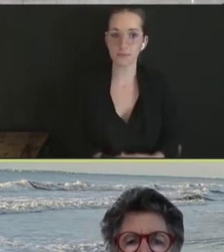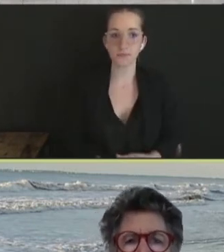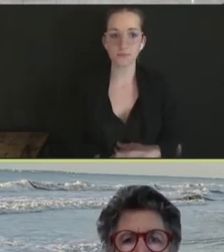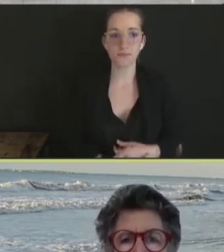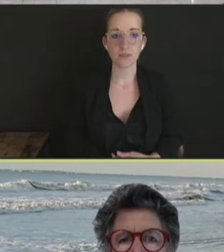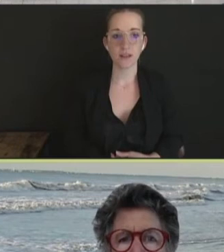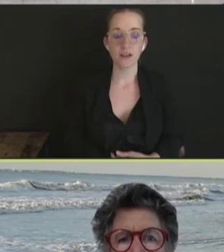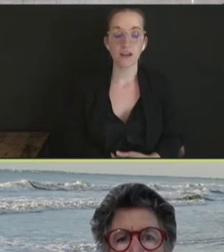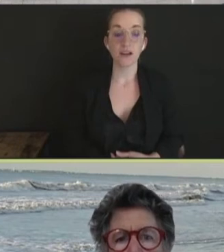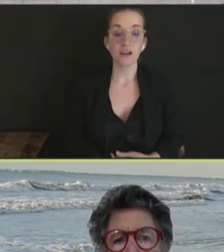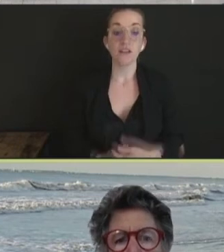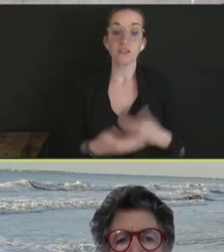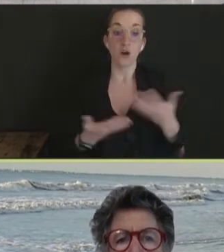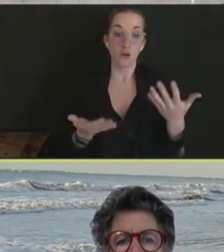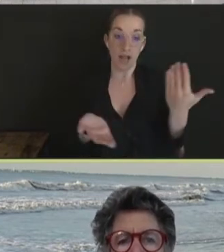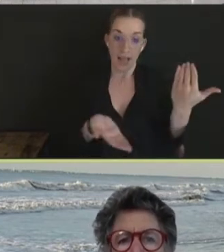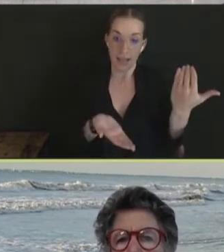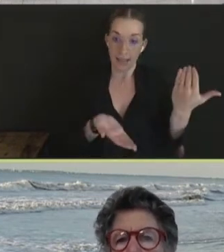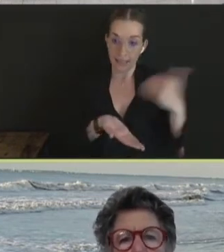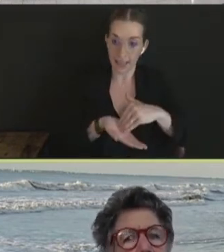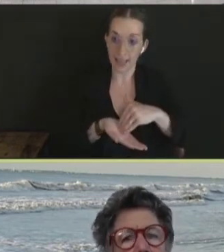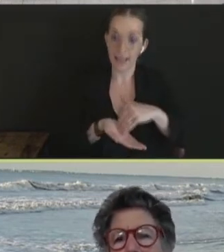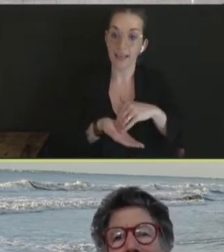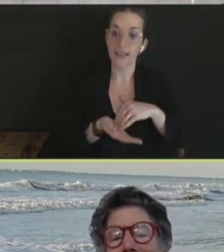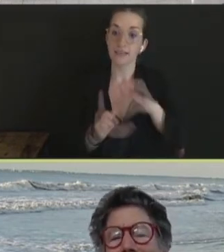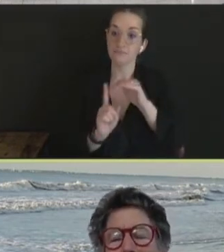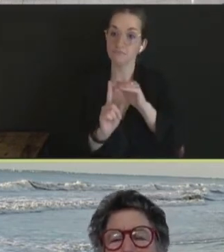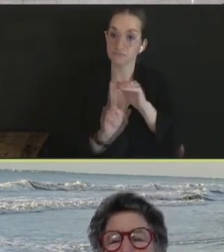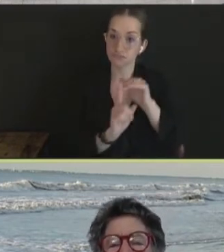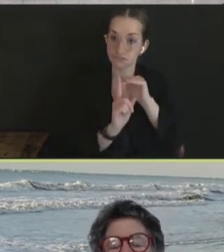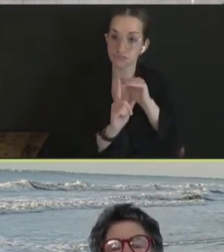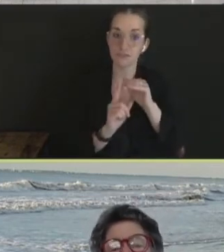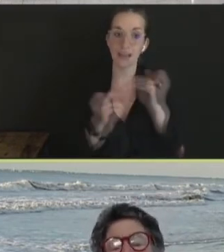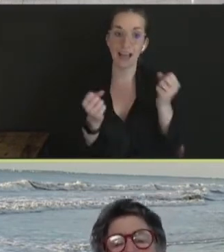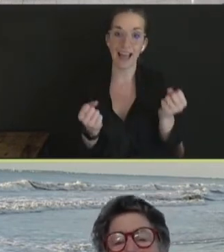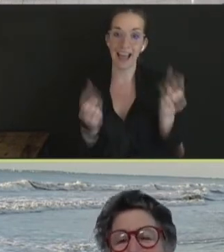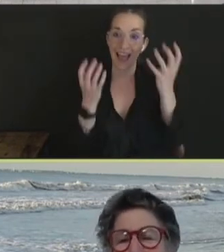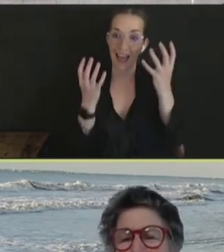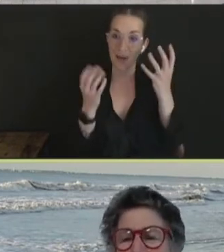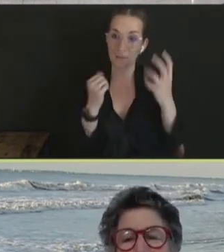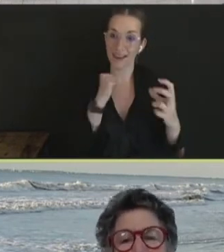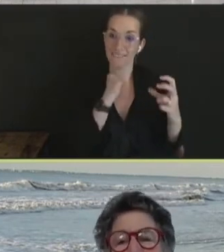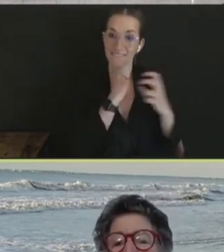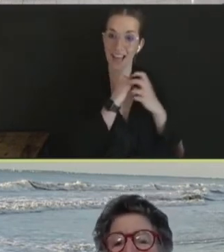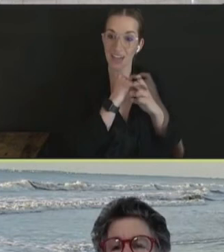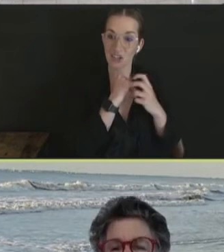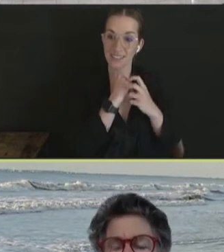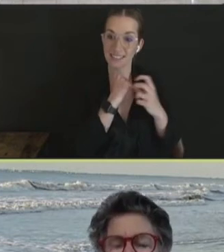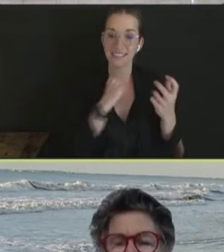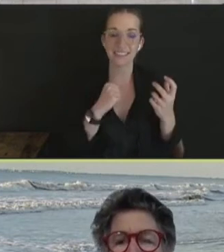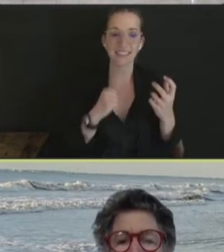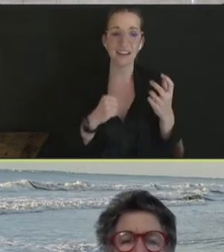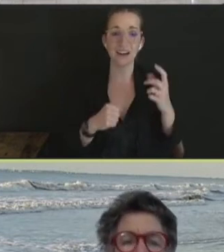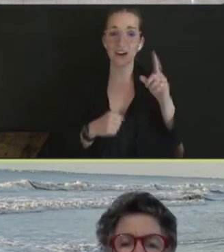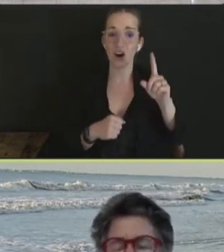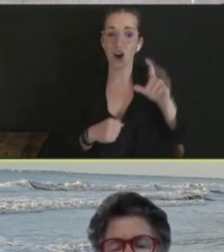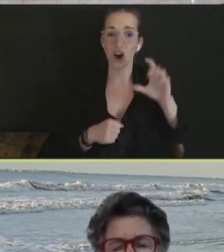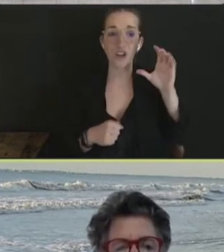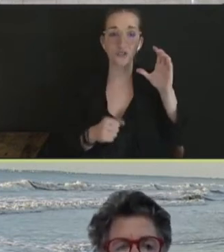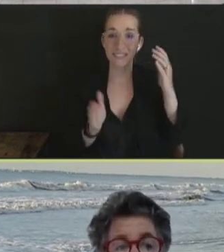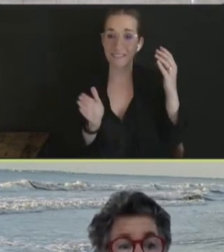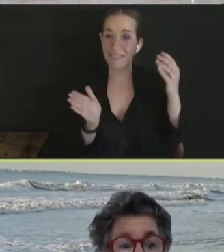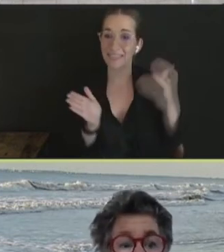So this is just, again, reminding you about how many viruses there are out there, and hundreds of thousands of undiscovered